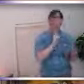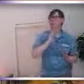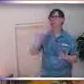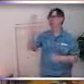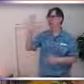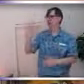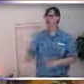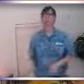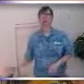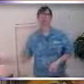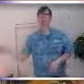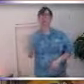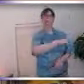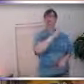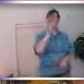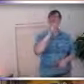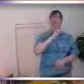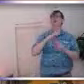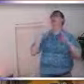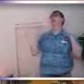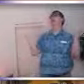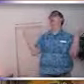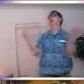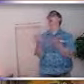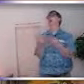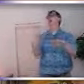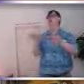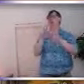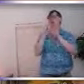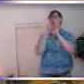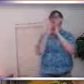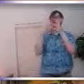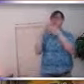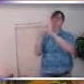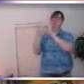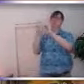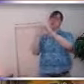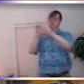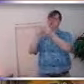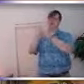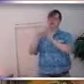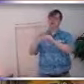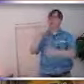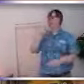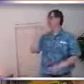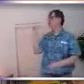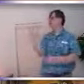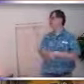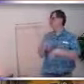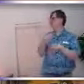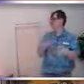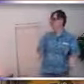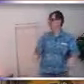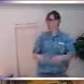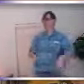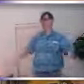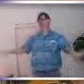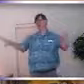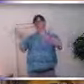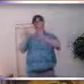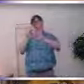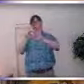all connected, you see. We're all entangled because of physics. Remember that invisible energy? We're all